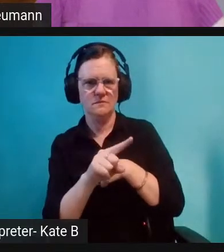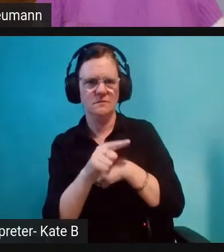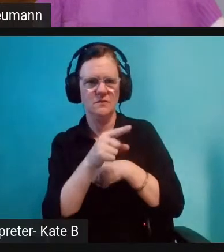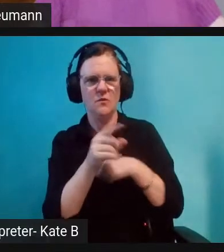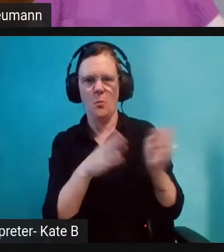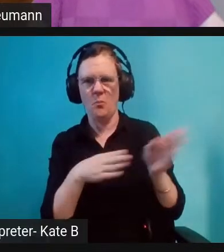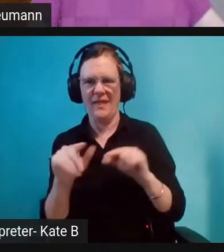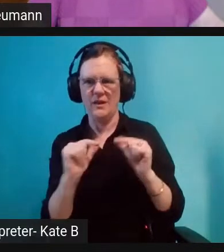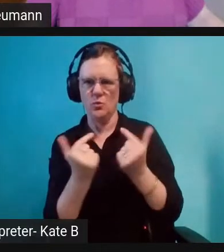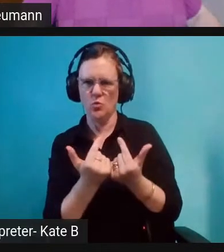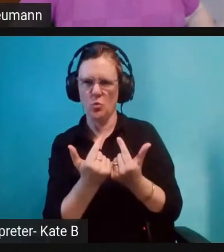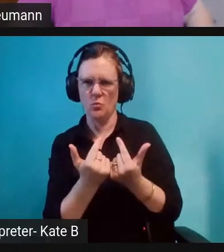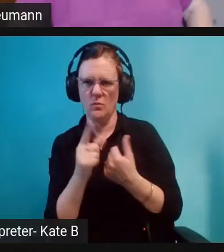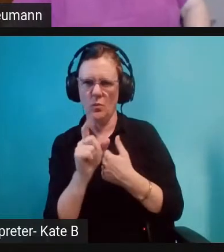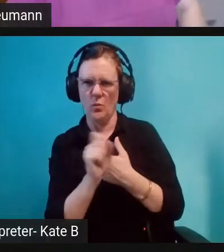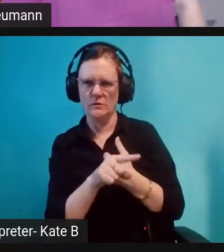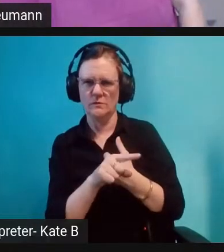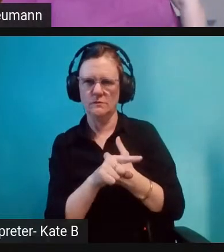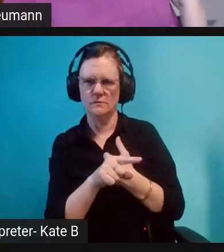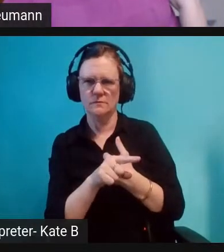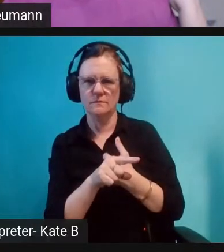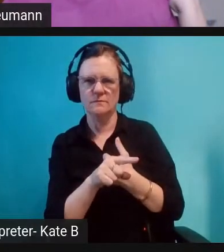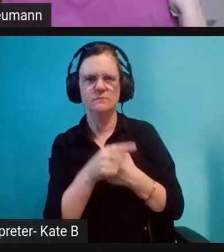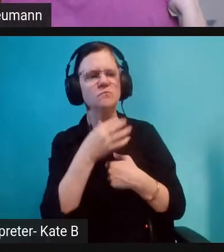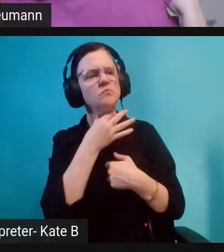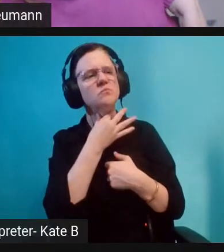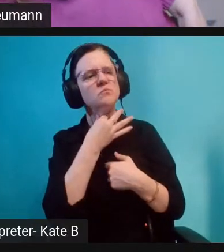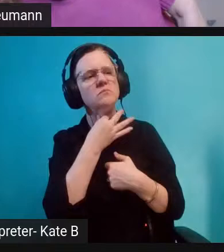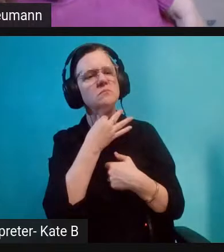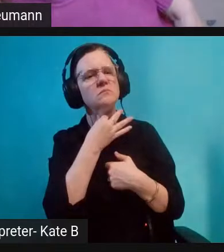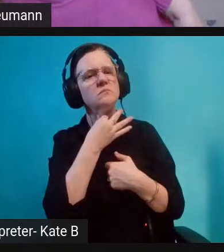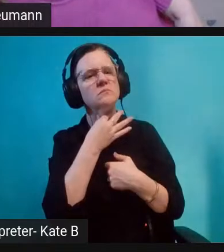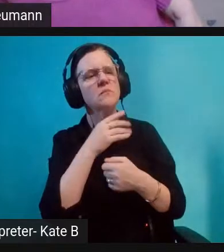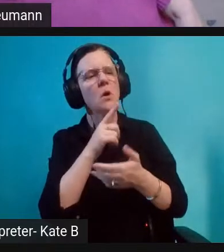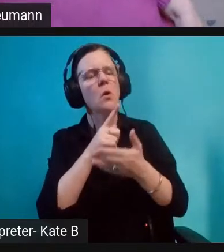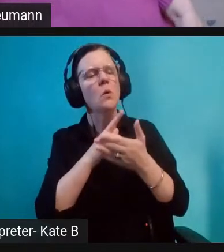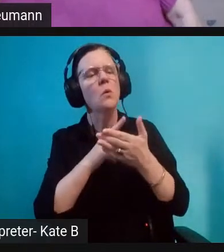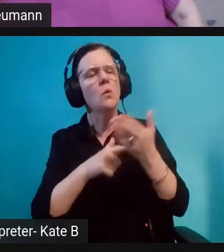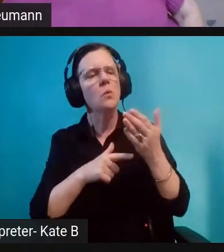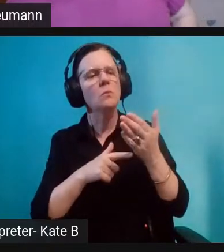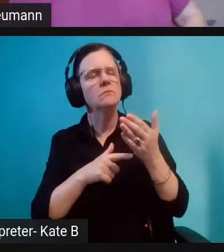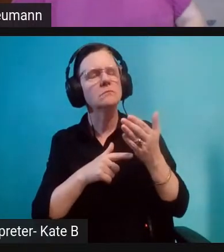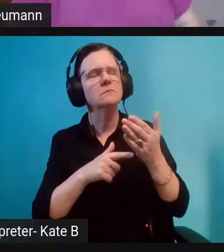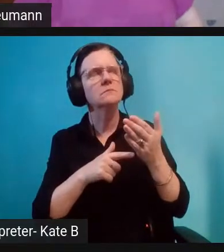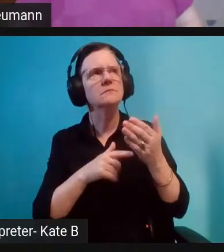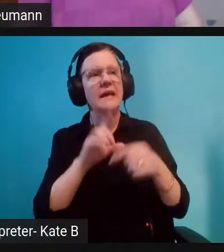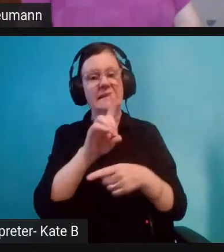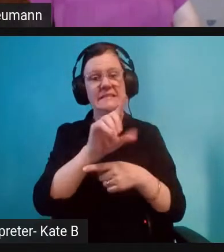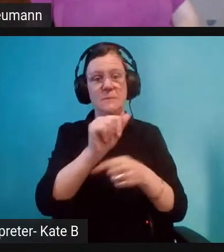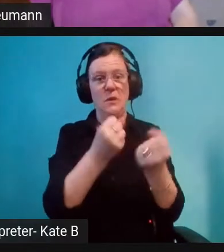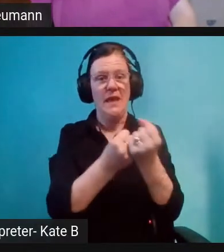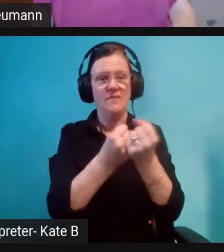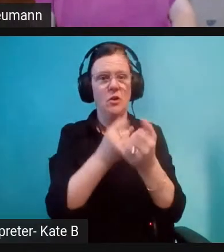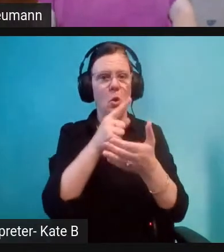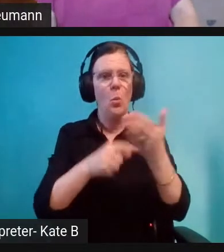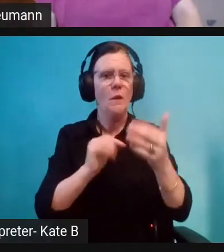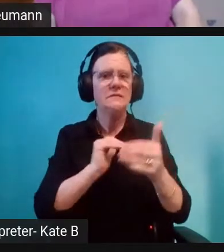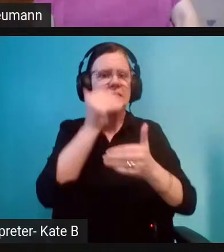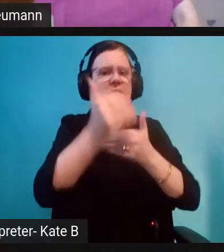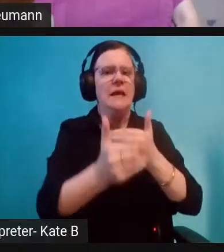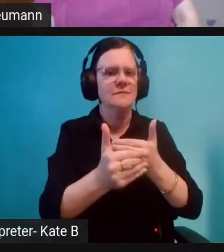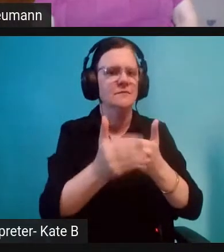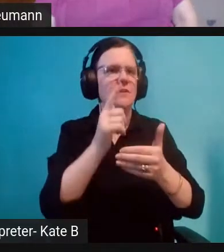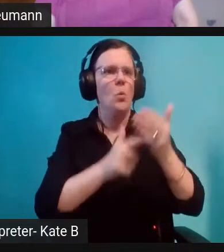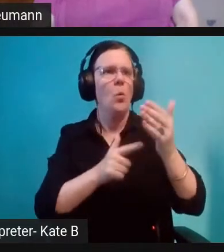group here. What do you think will be the next step in disability advocacy, and how can us advocate